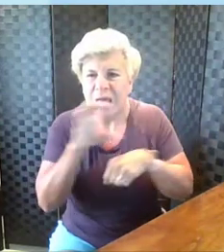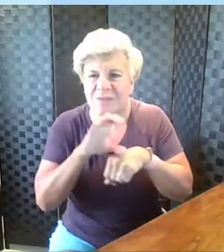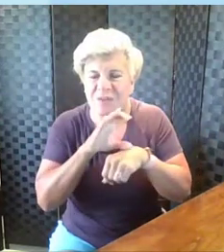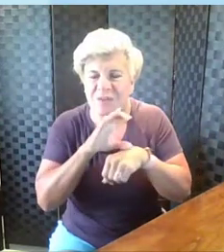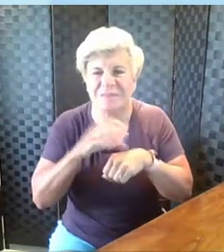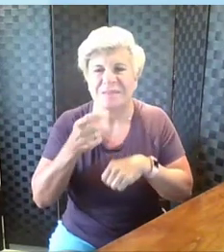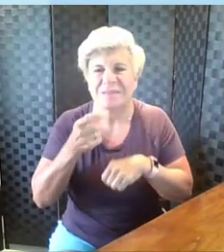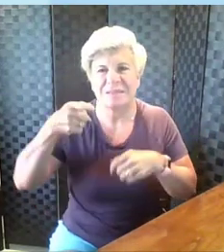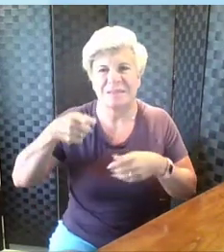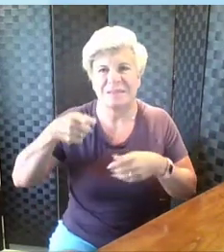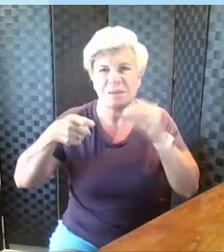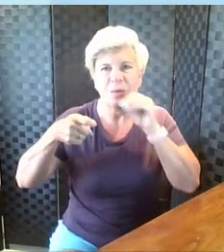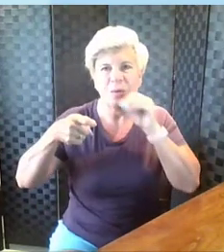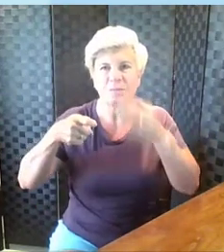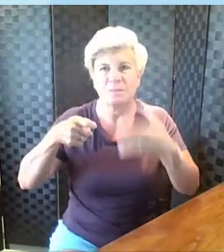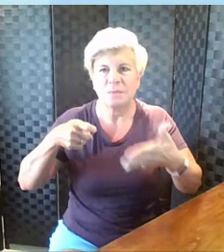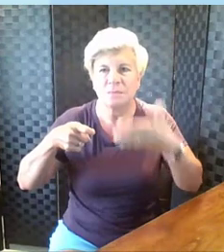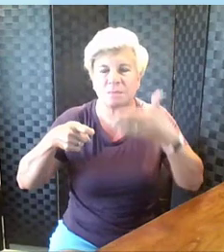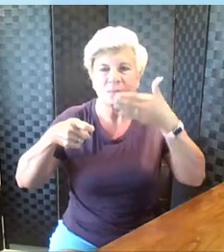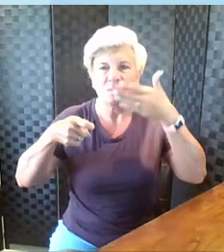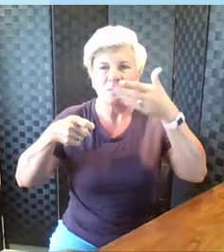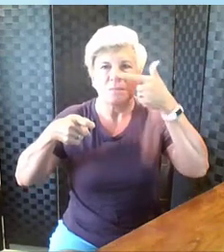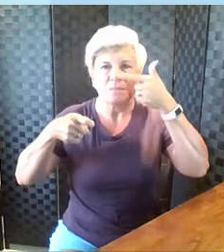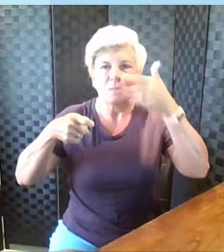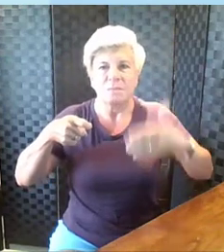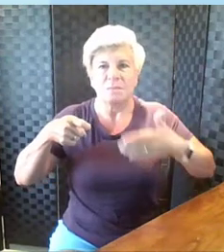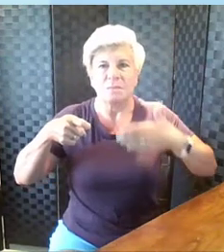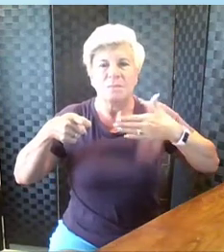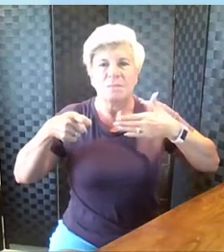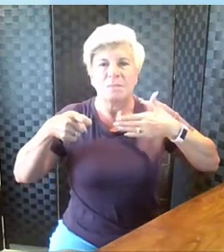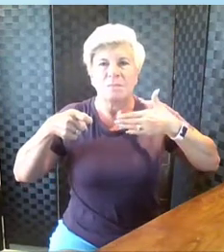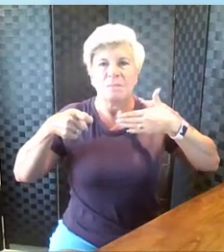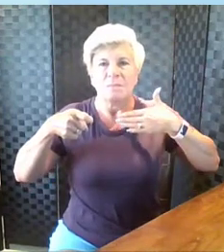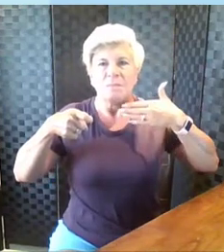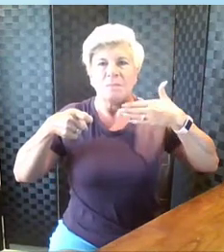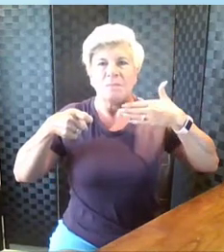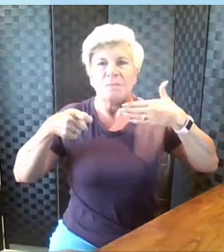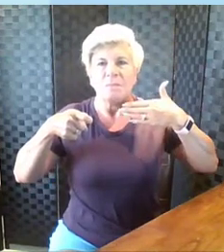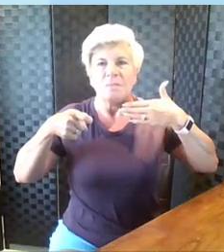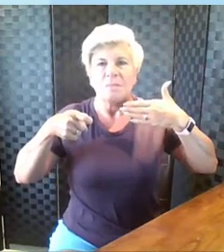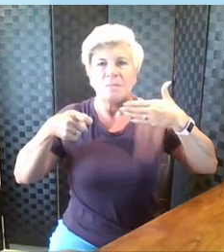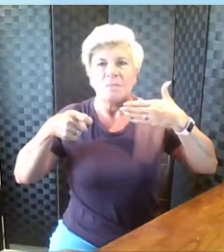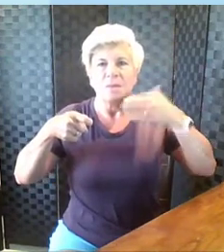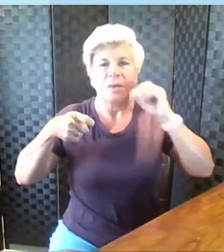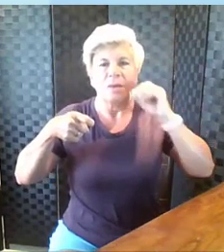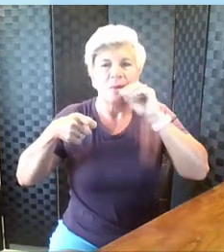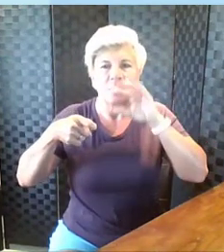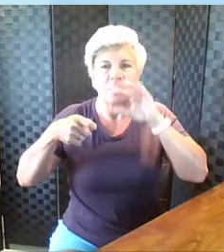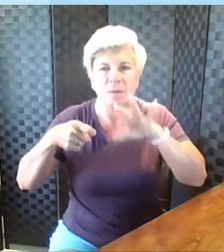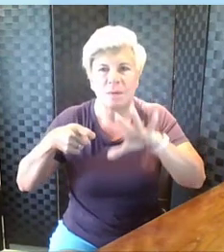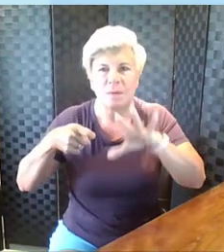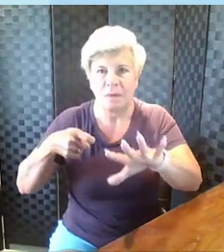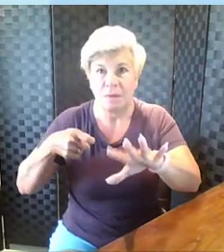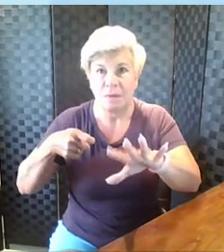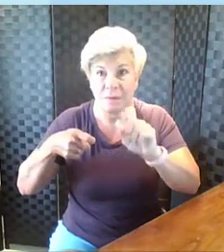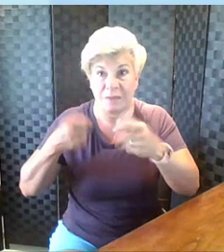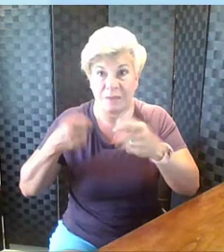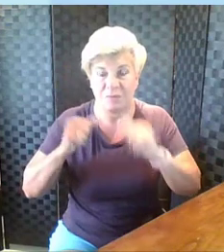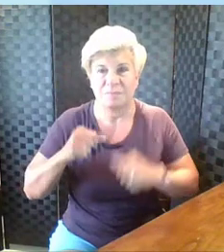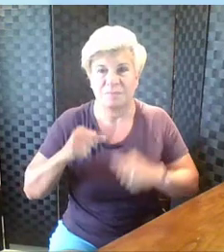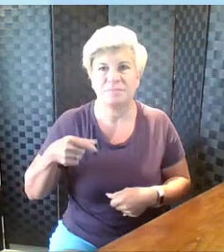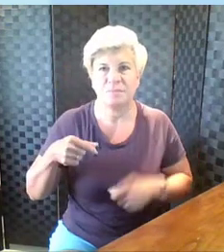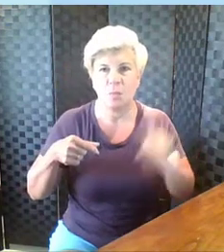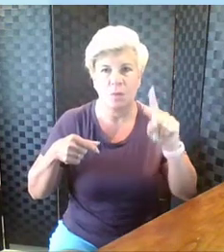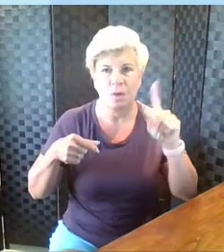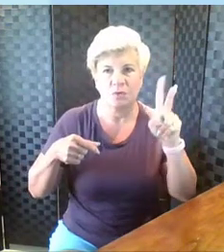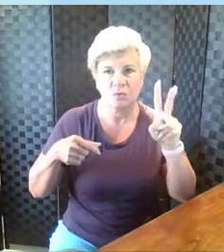right? So let's try breathing in together, and I'll count on one hand to 3. And then we'll hold it and then blow out on the top of your cocoa for 3. Okay?